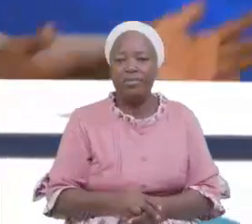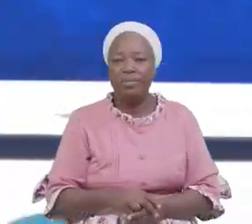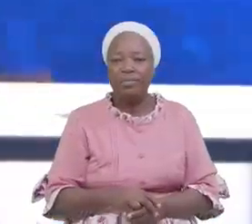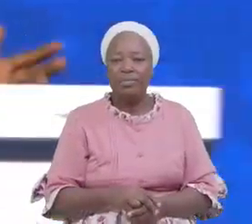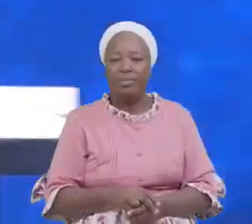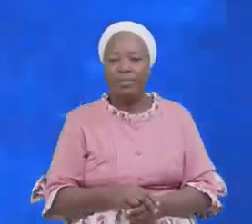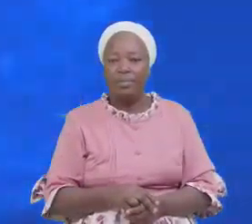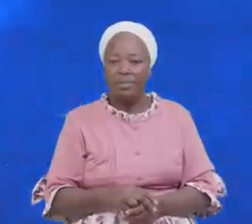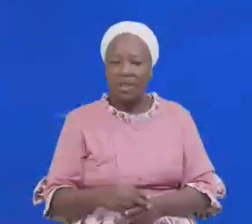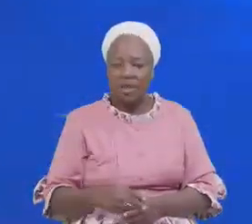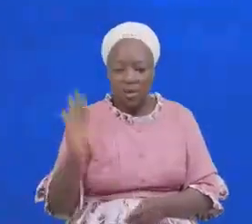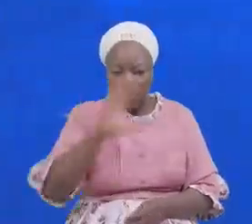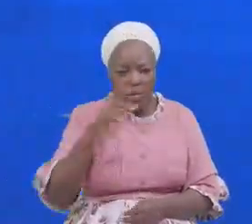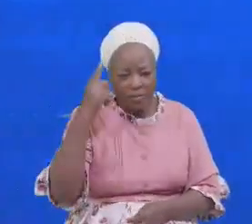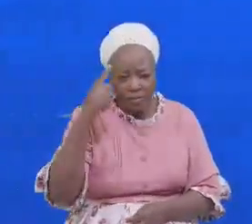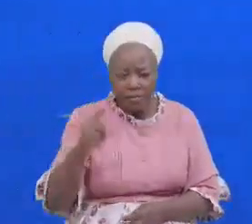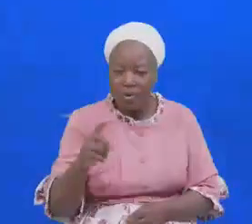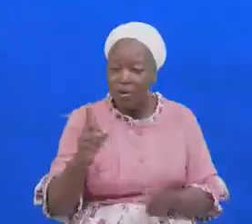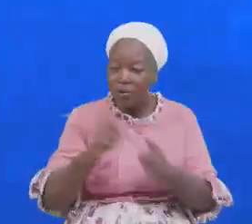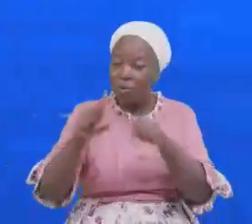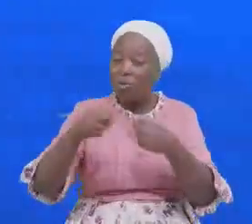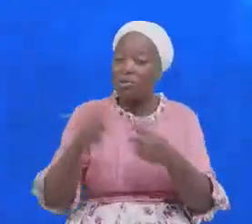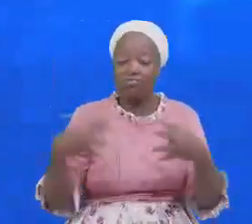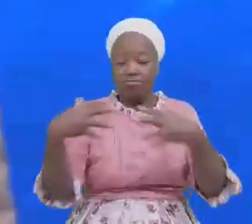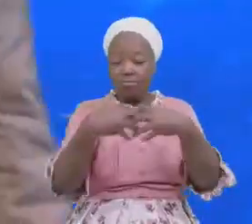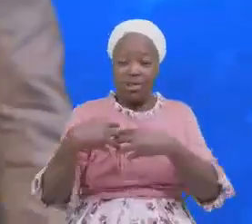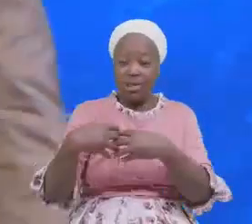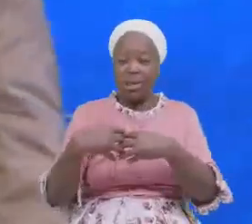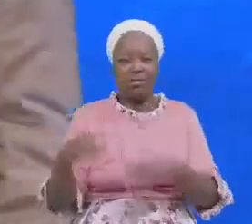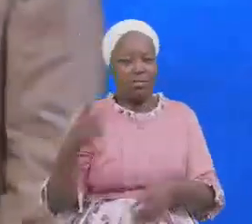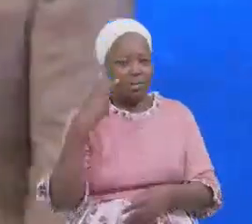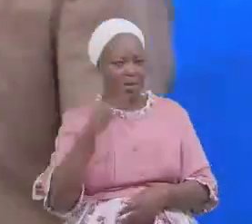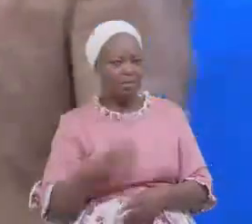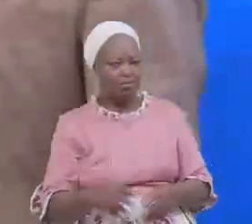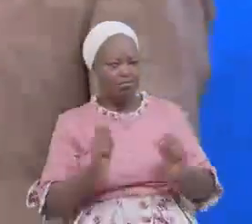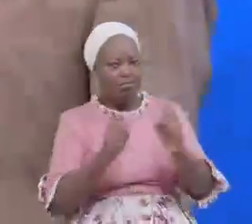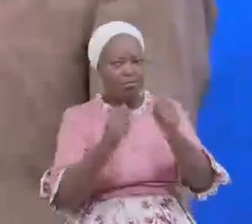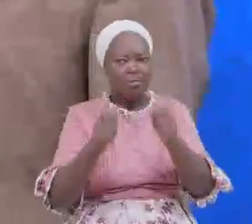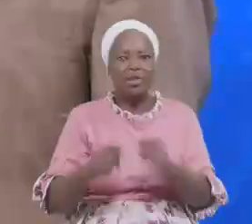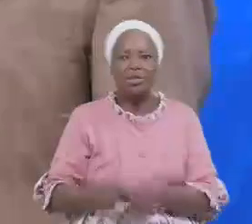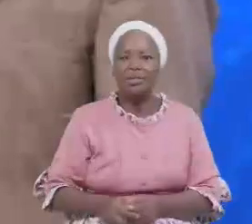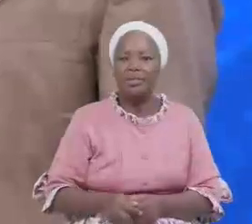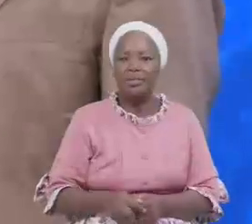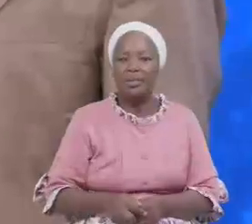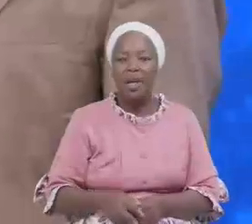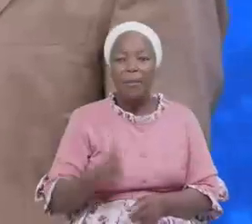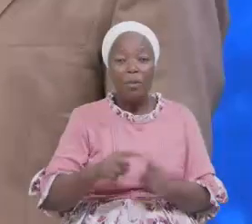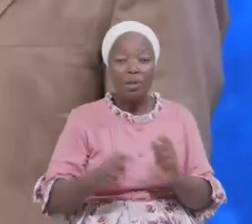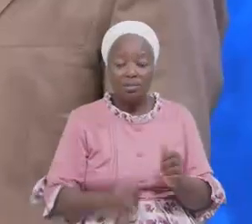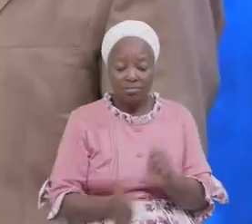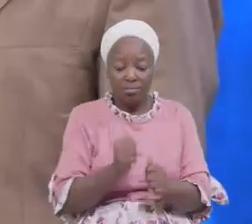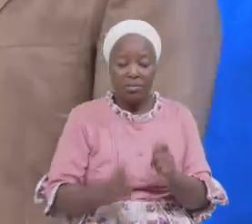Looking to go overseas, they hurry up. But the greatest thing you can have in life,